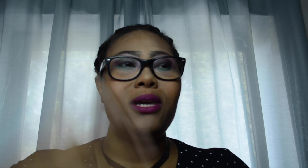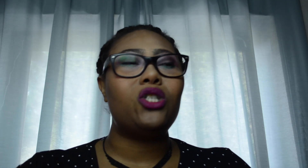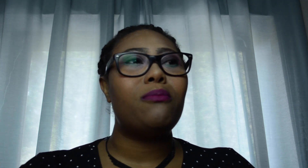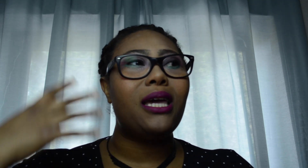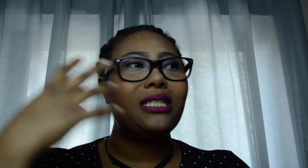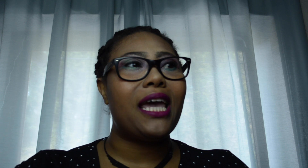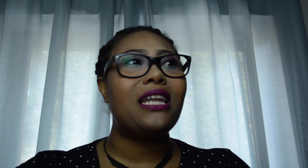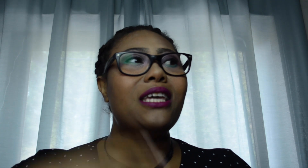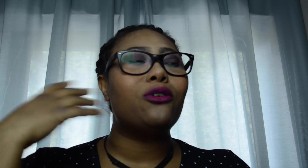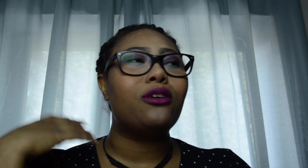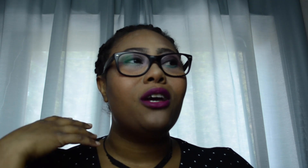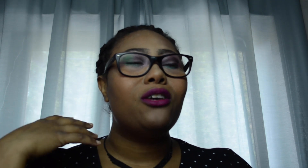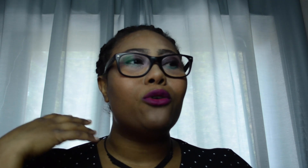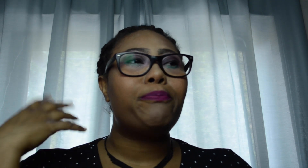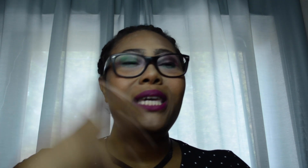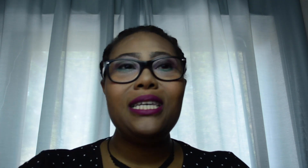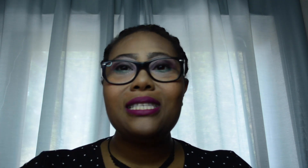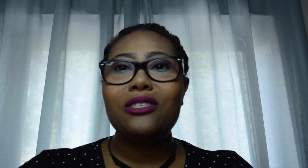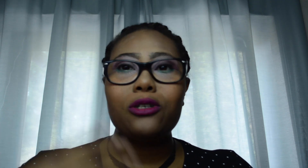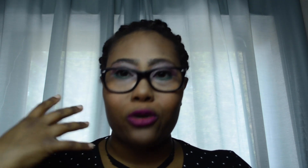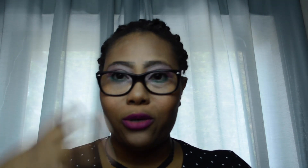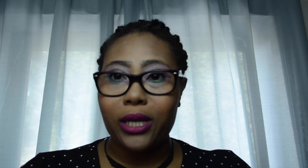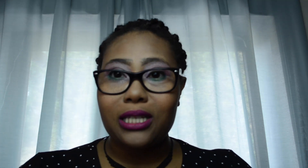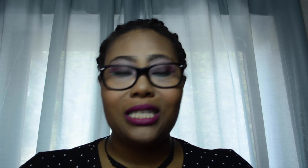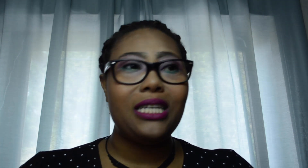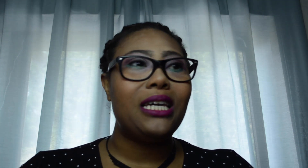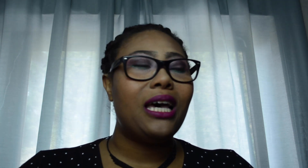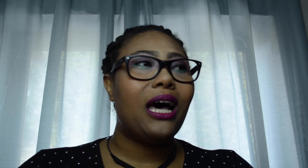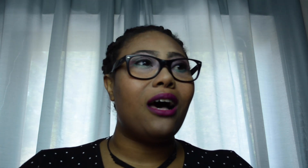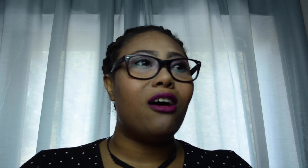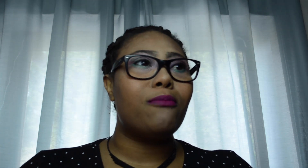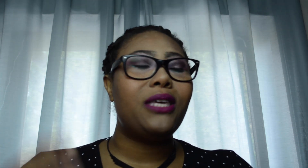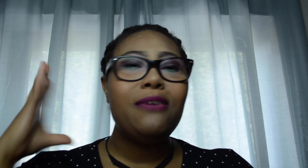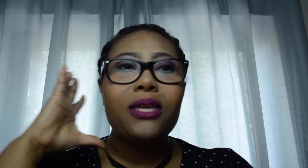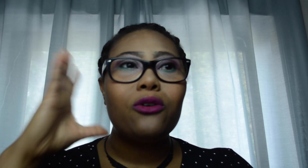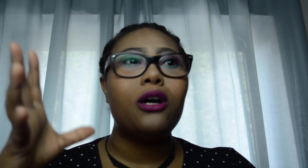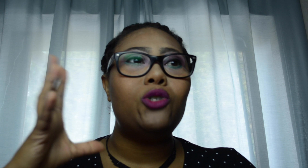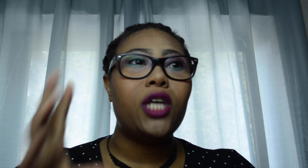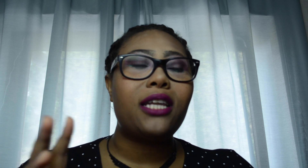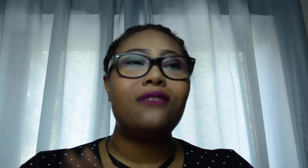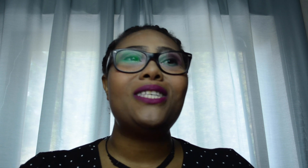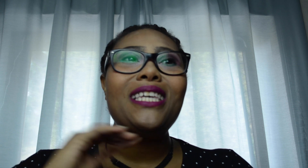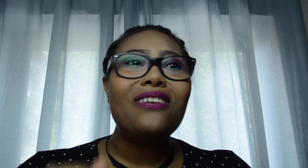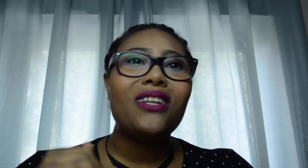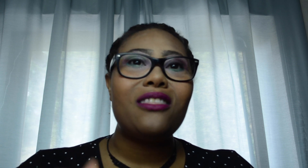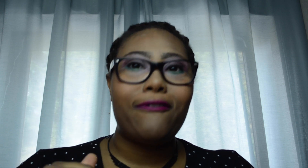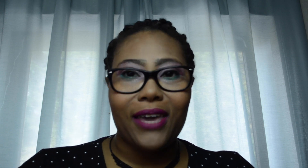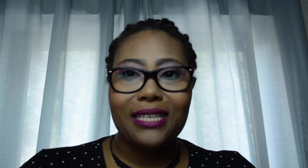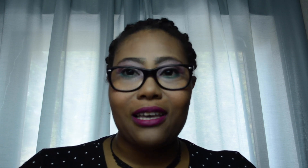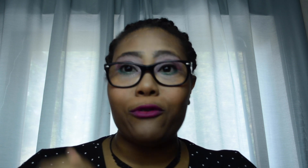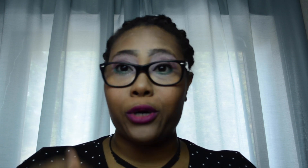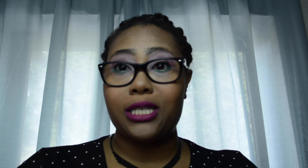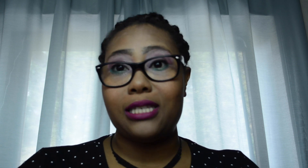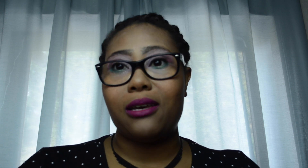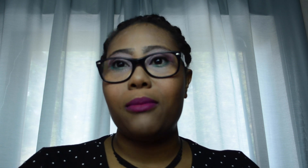maintaining your mission, maintaining your peace, your tranquility, keeping your objectives even in the